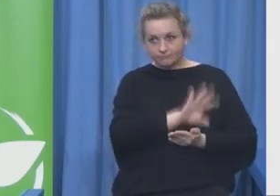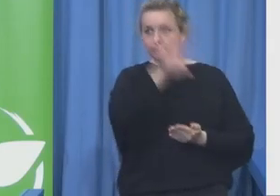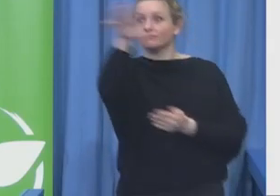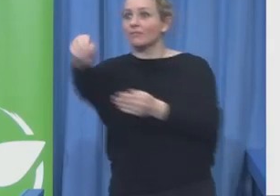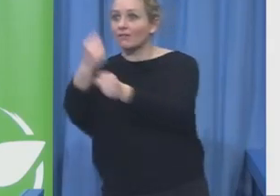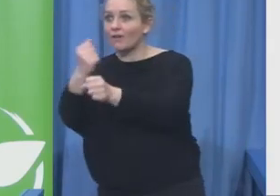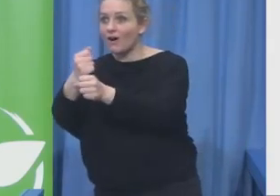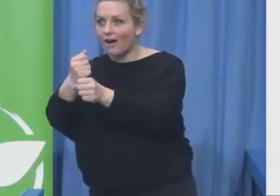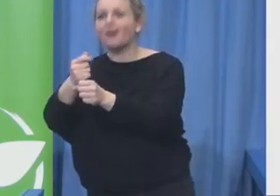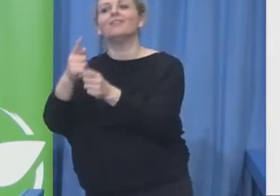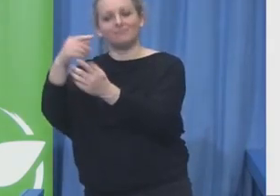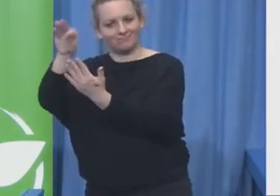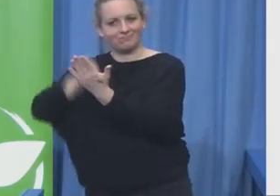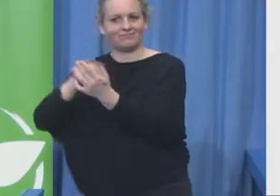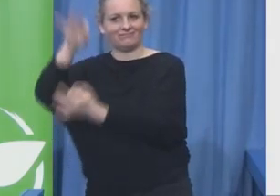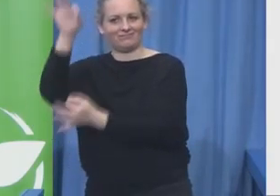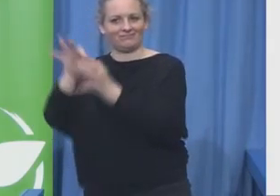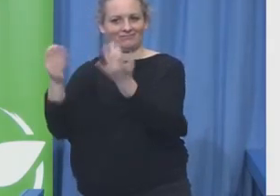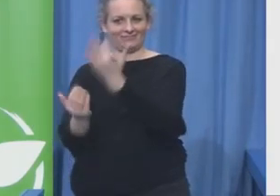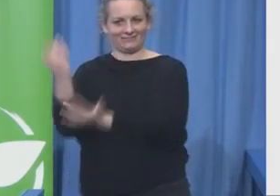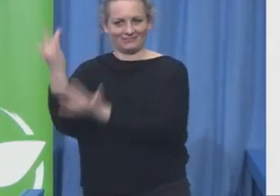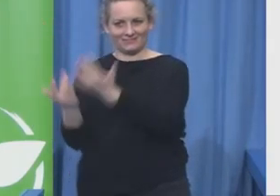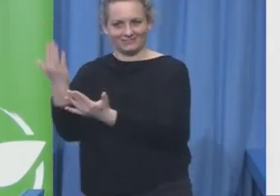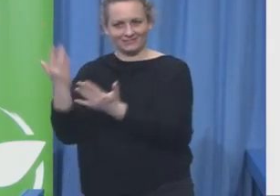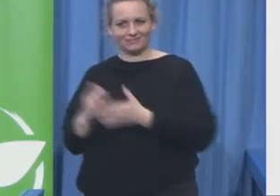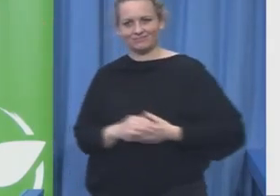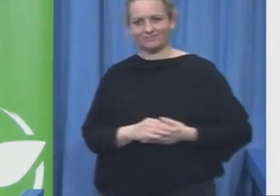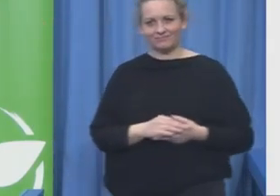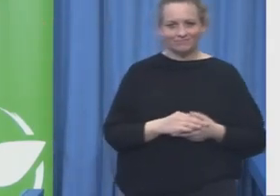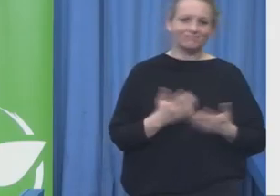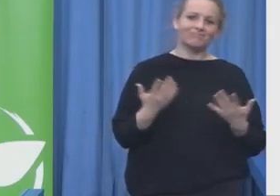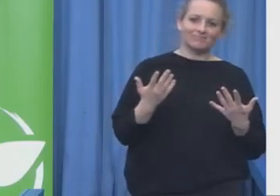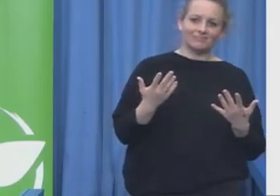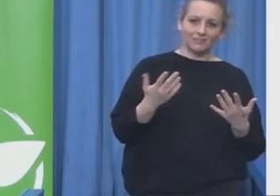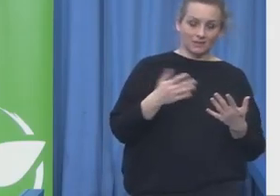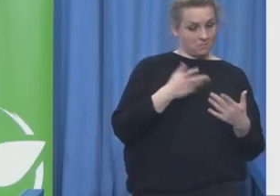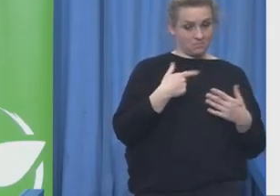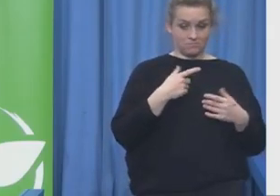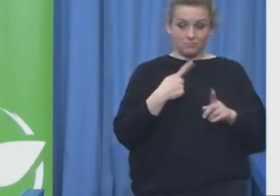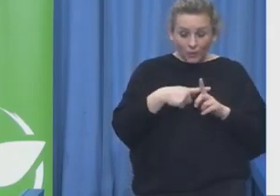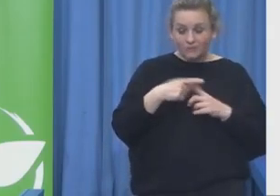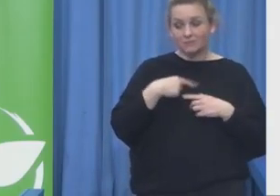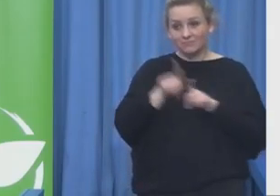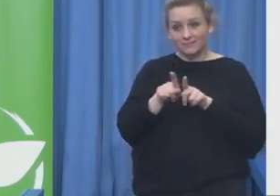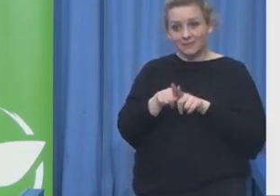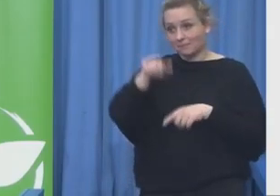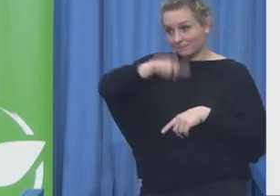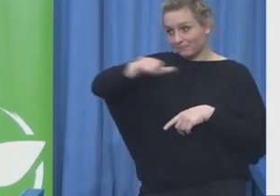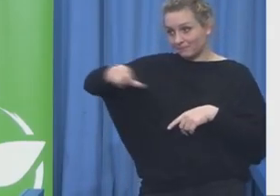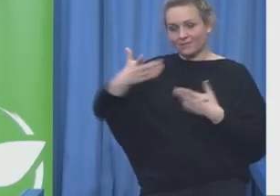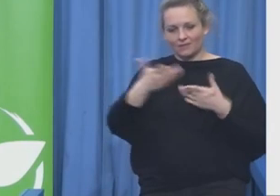the quality of training that people with disabilities are receiving, or that all people are receiving.